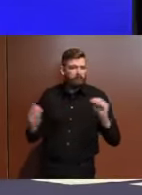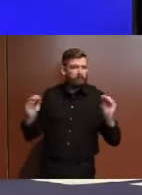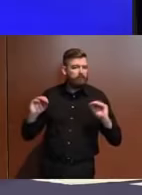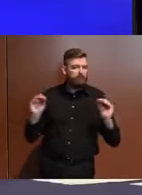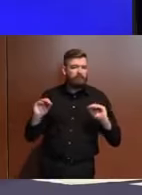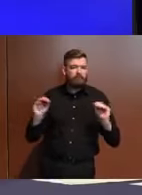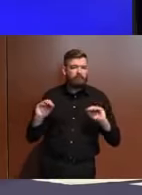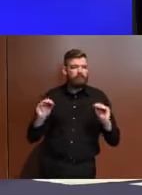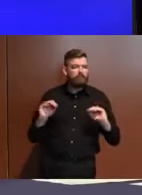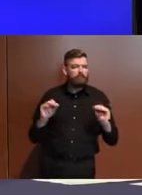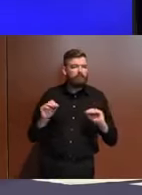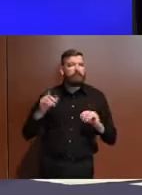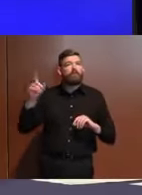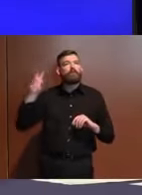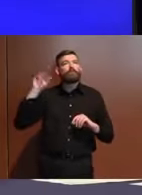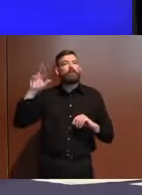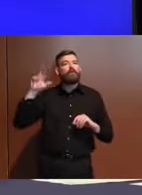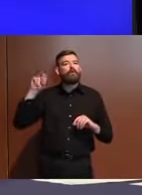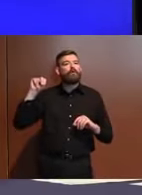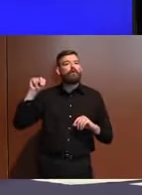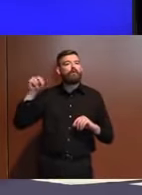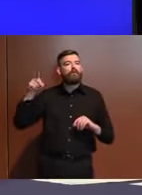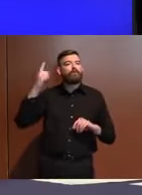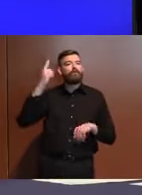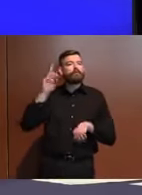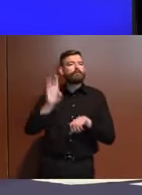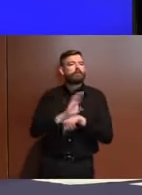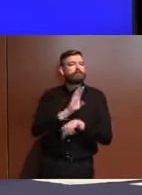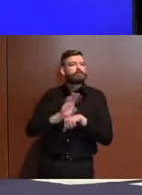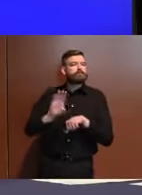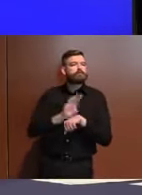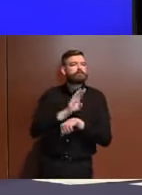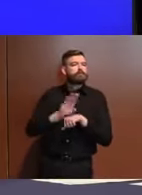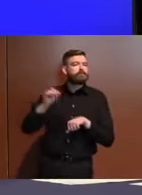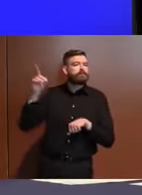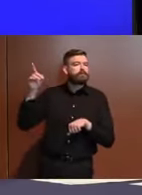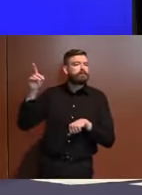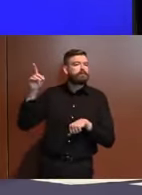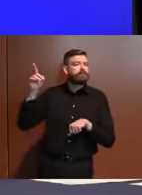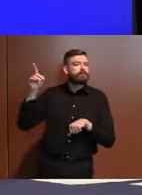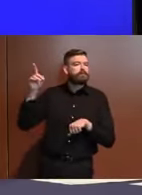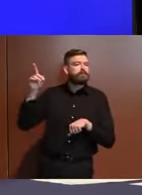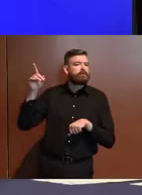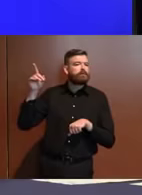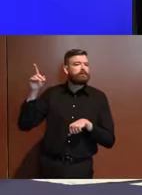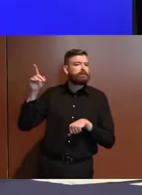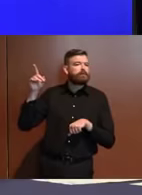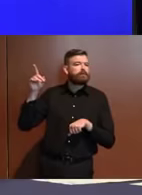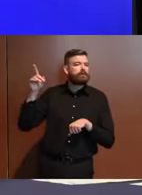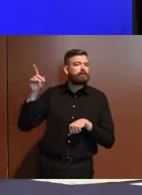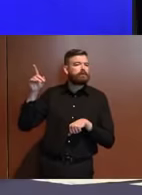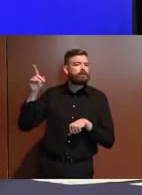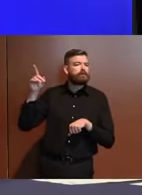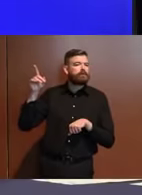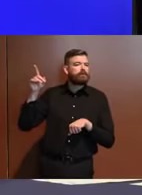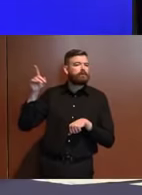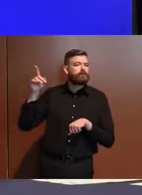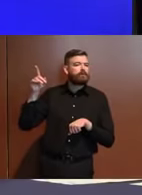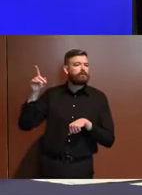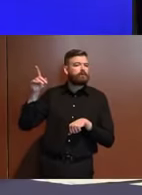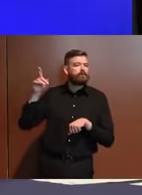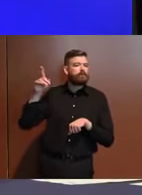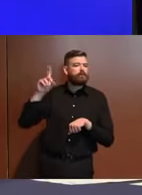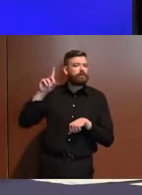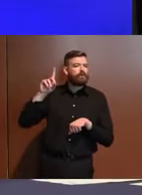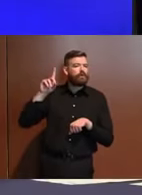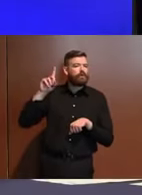hall. That was done through regular law enforcement channels, but the Division of Criminal Justice is reviewing them, and like